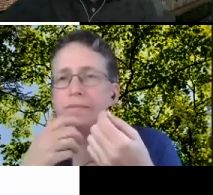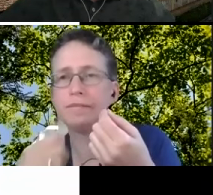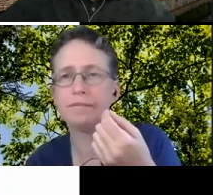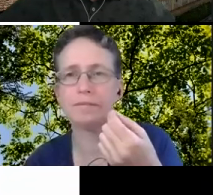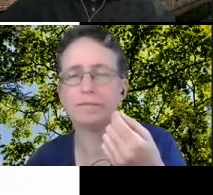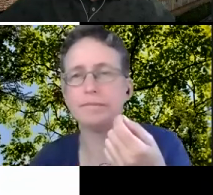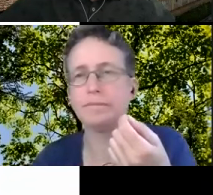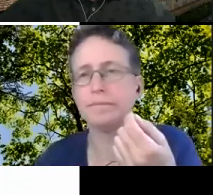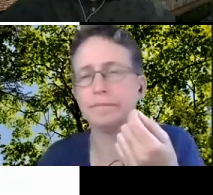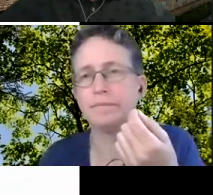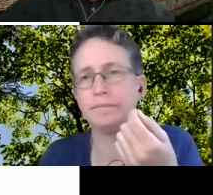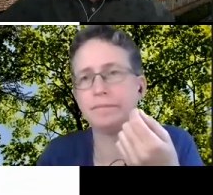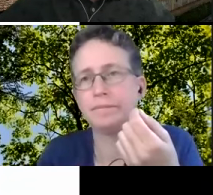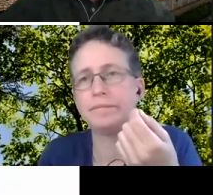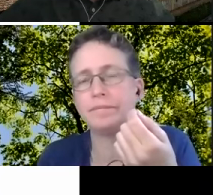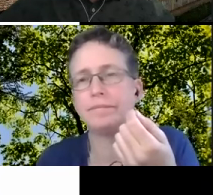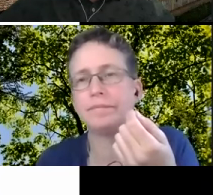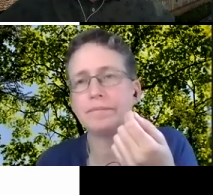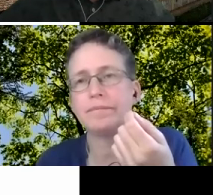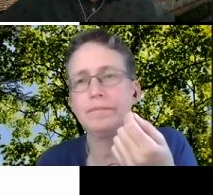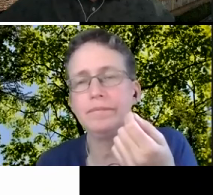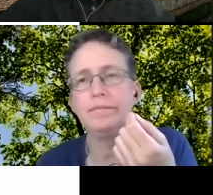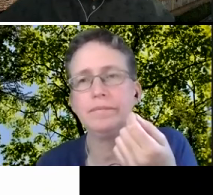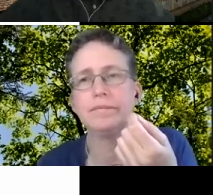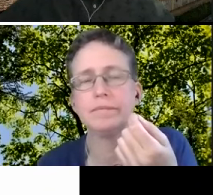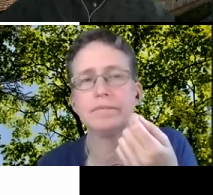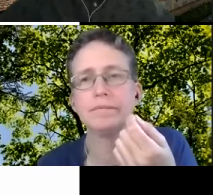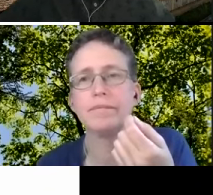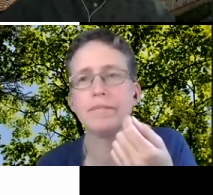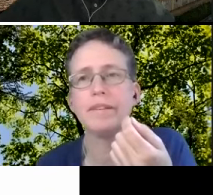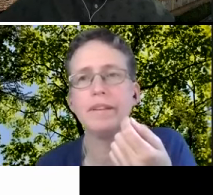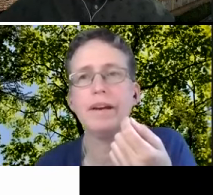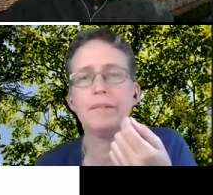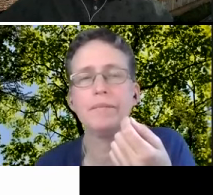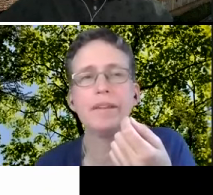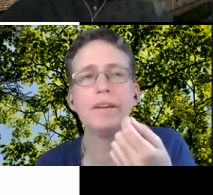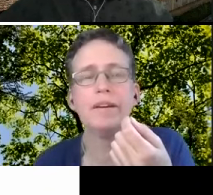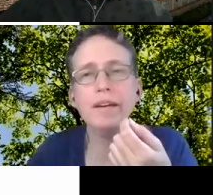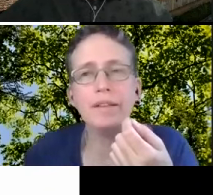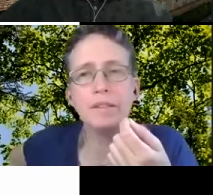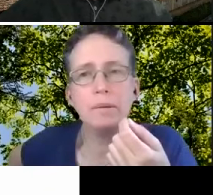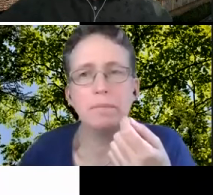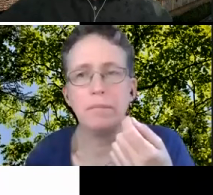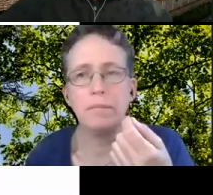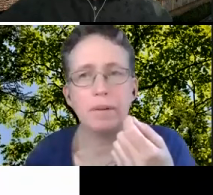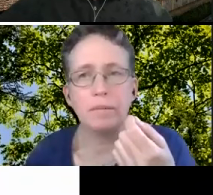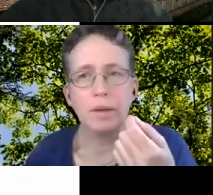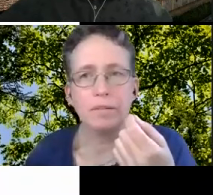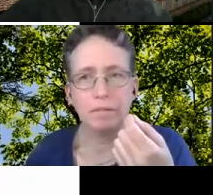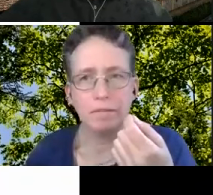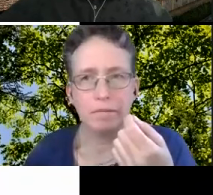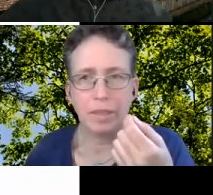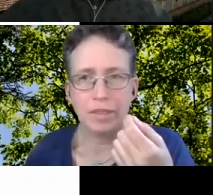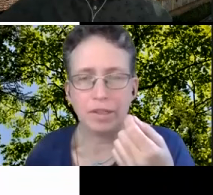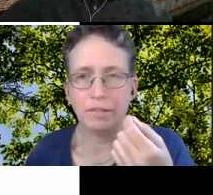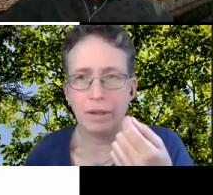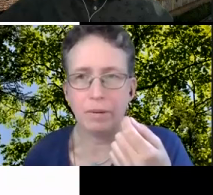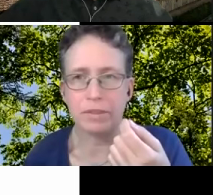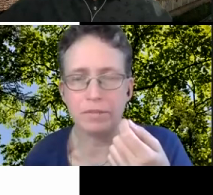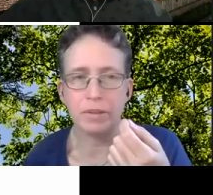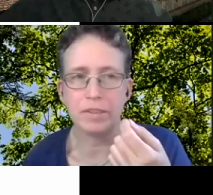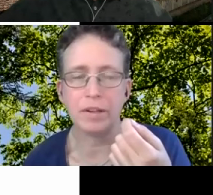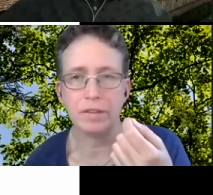sprawl, and we really need to protect these natural areas. Yeah. Yeah. So one big chunk of